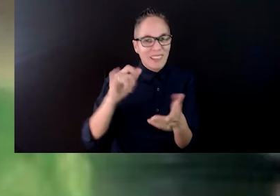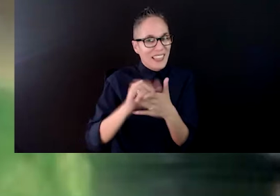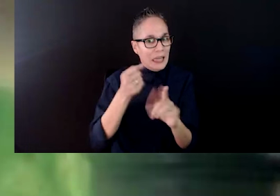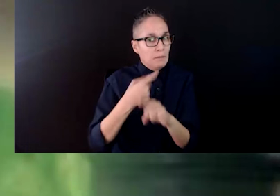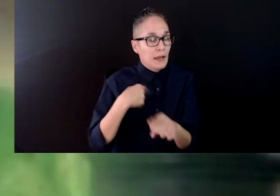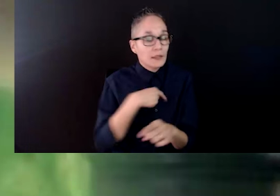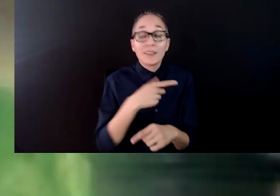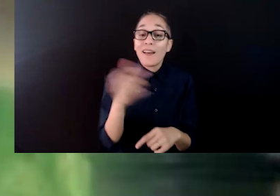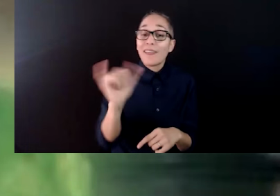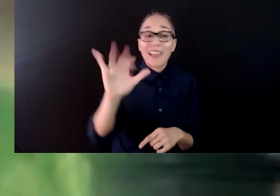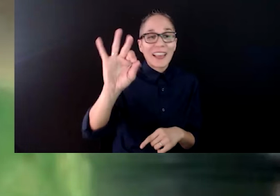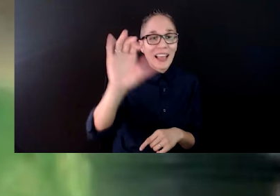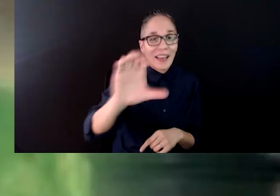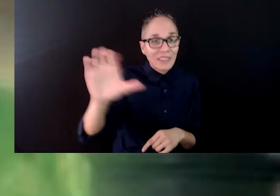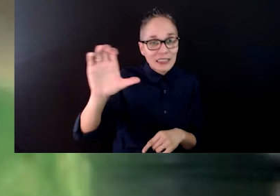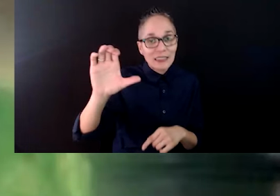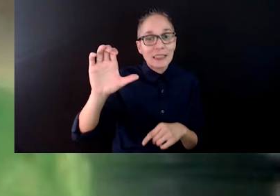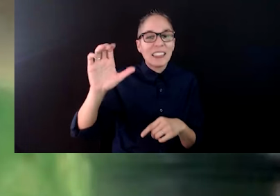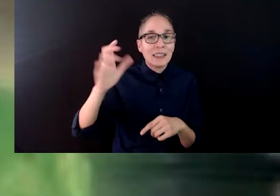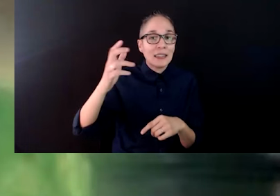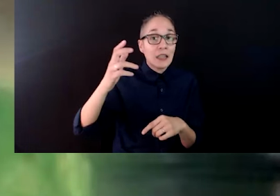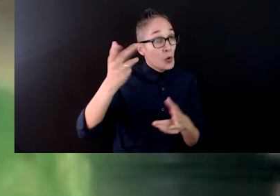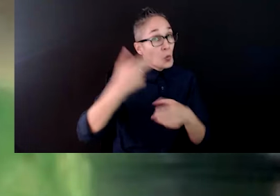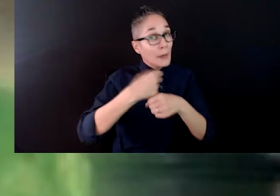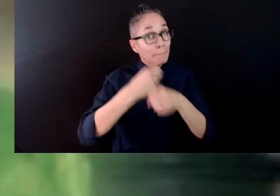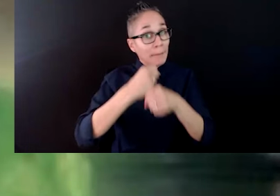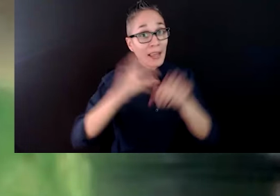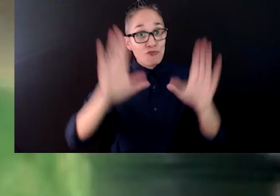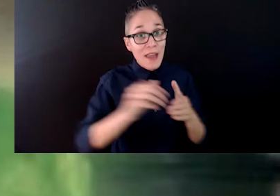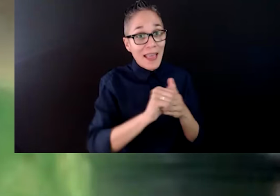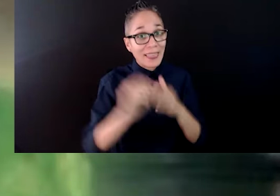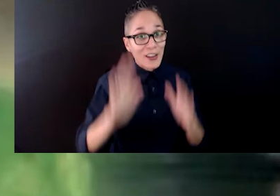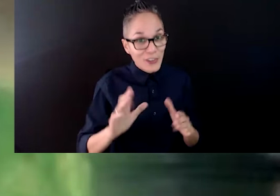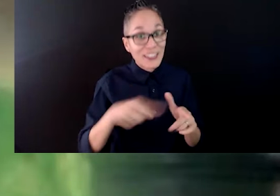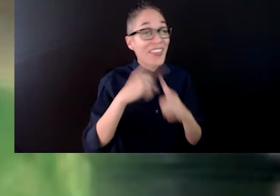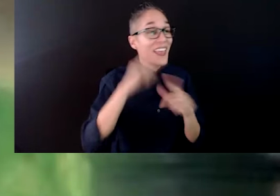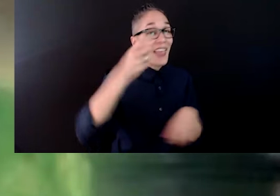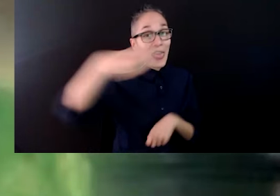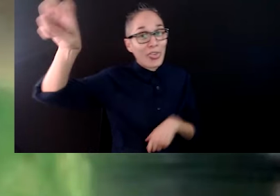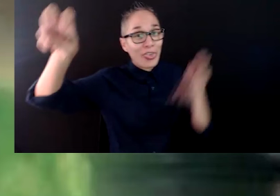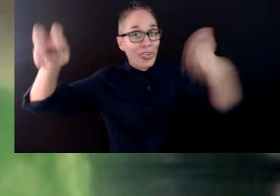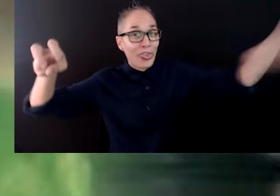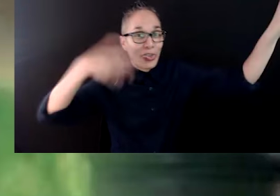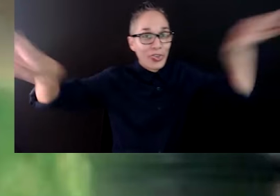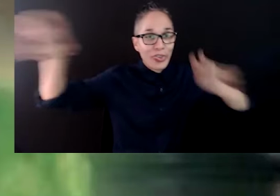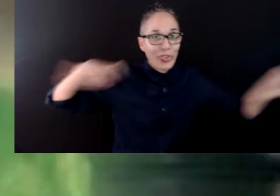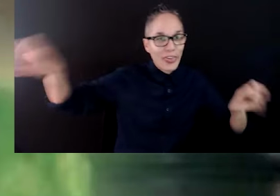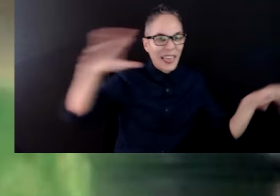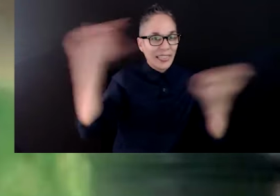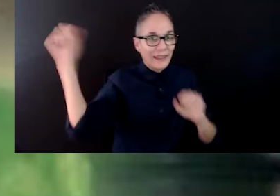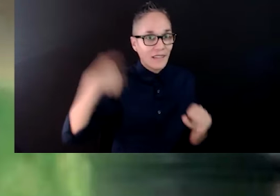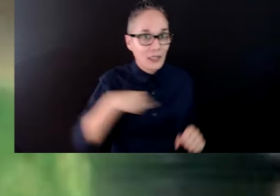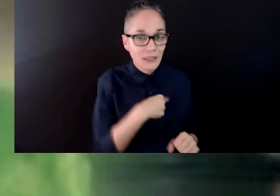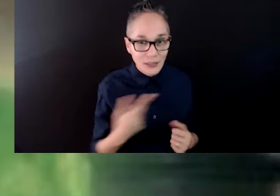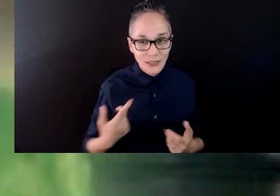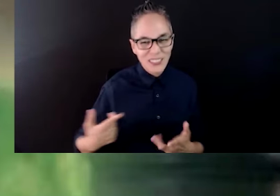like FCC breeds excellent leaders that then get the. Go up. they go. Yeah. Lead someone. So, Maybe one